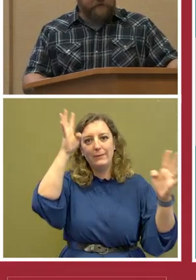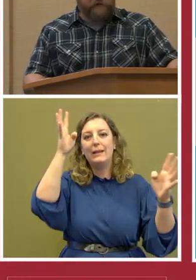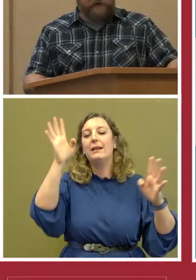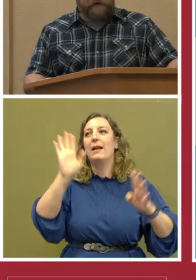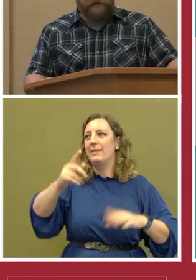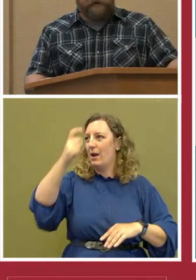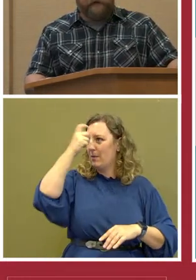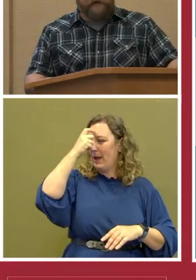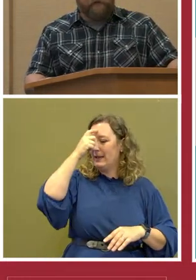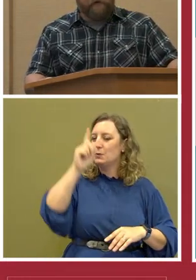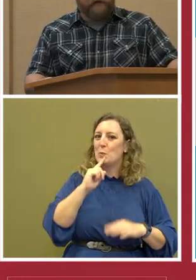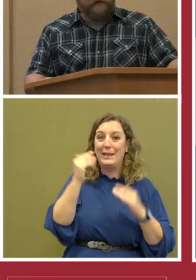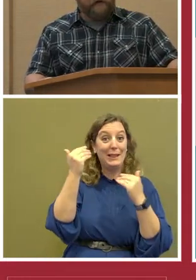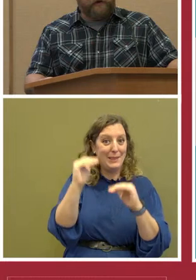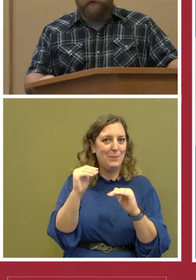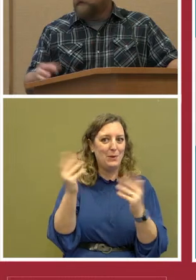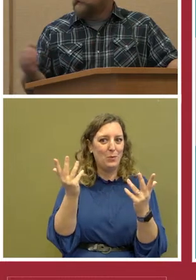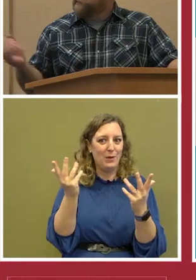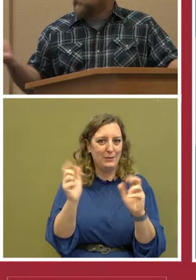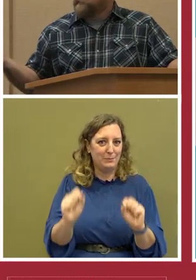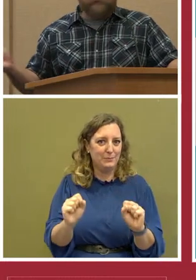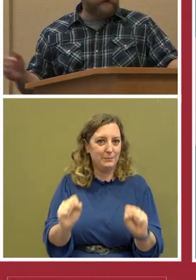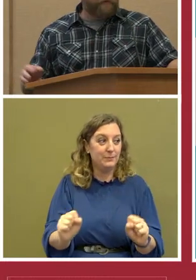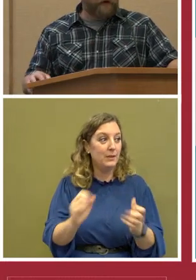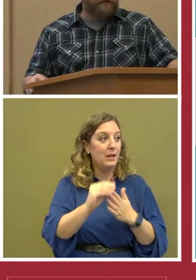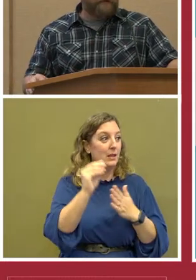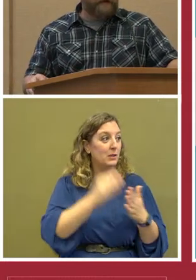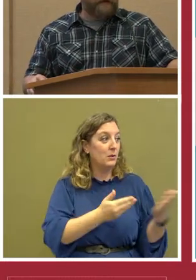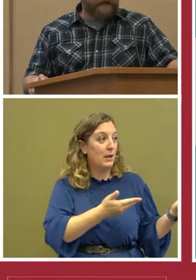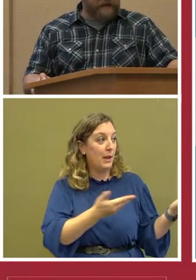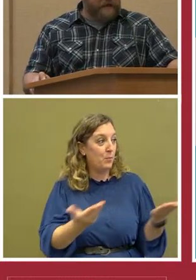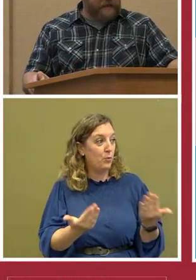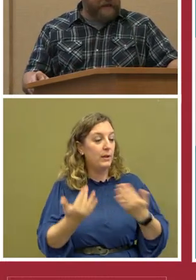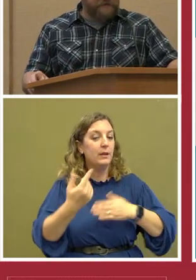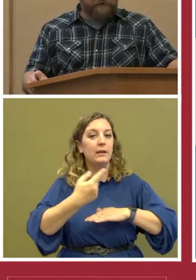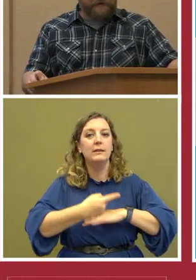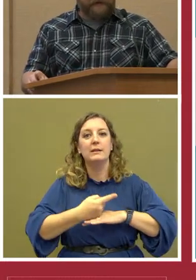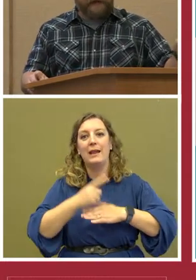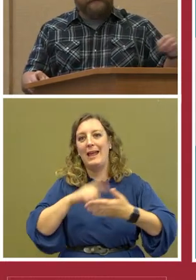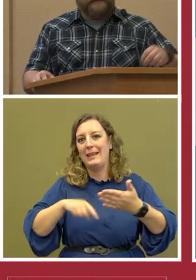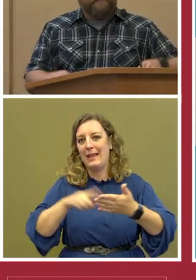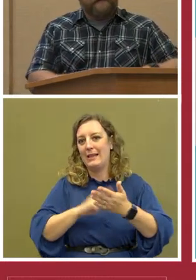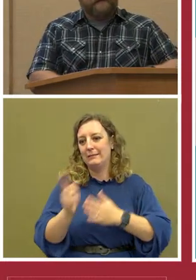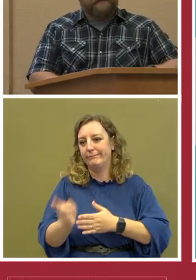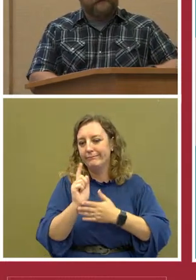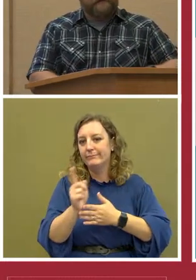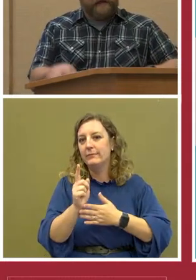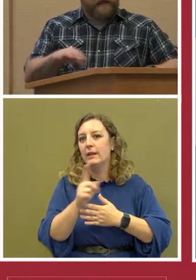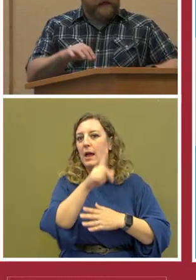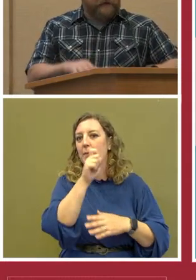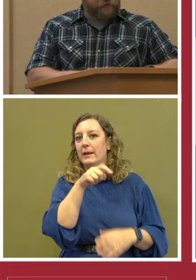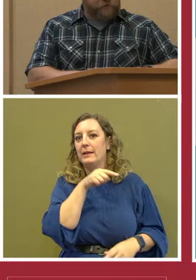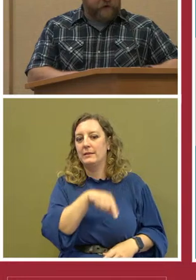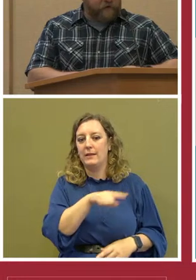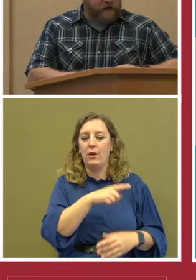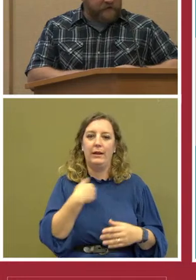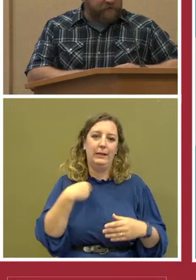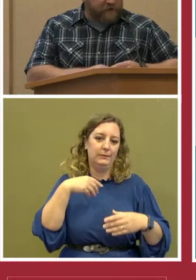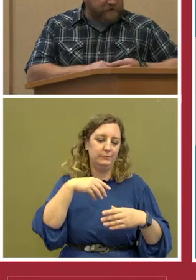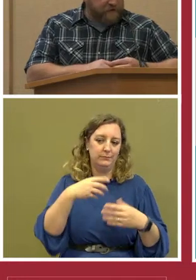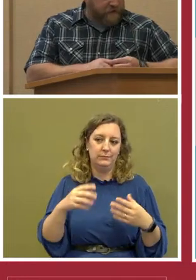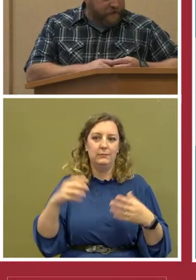Their mind's really the limit on where they can go. The students I was going to bring today canceled at the last second because they're in